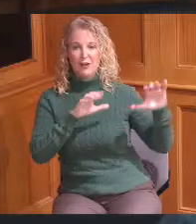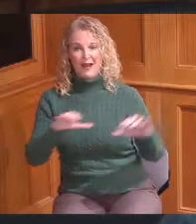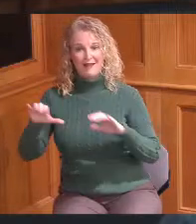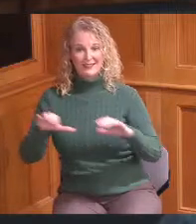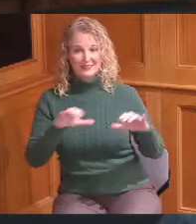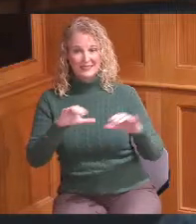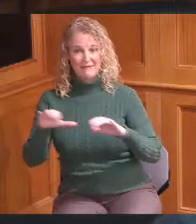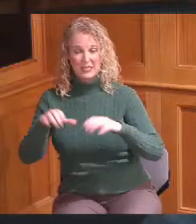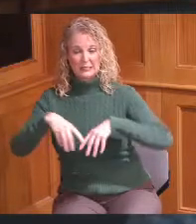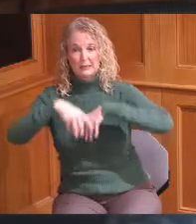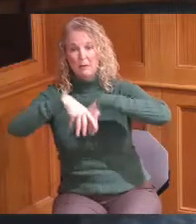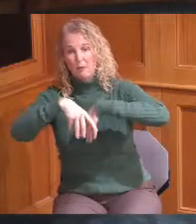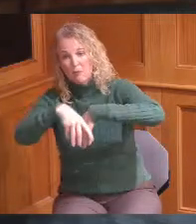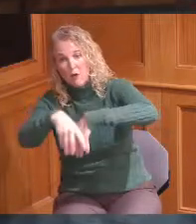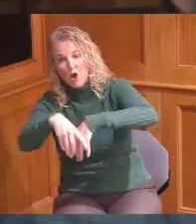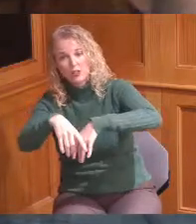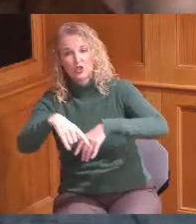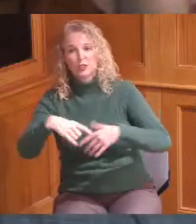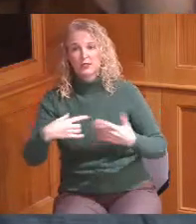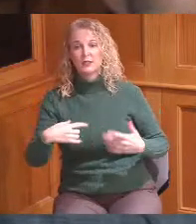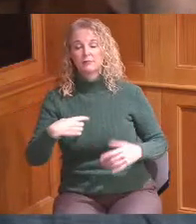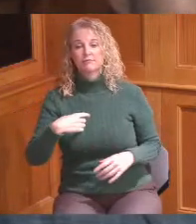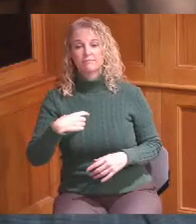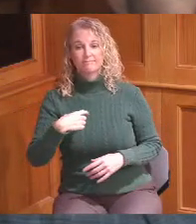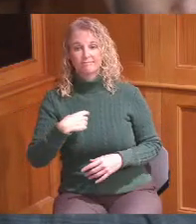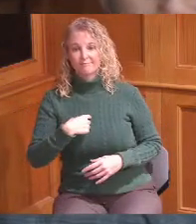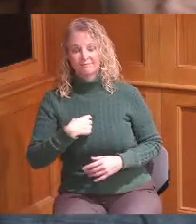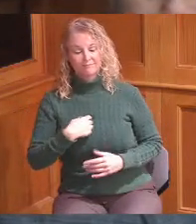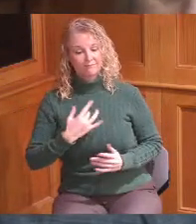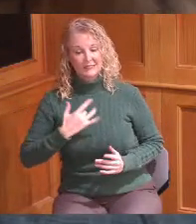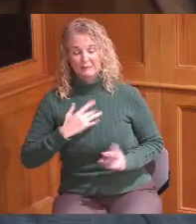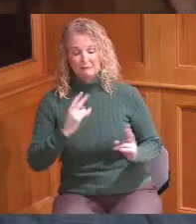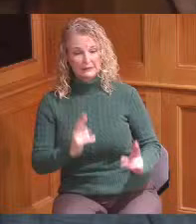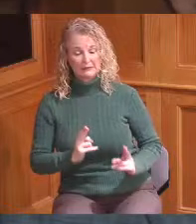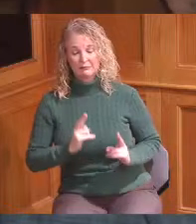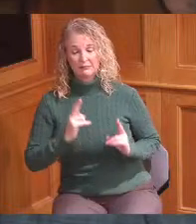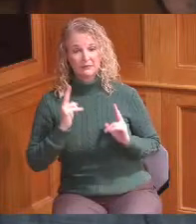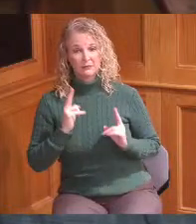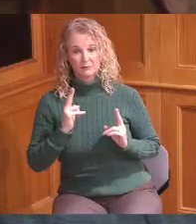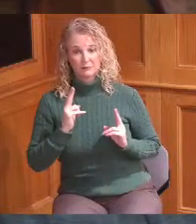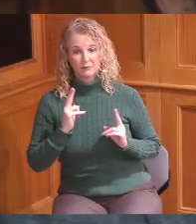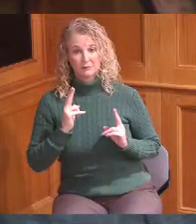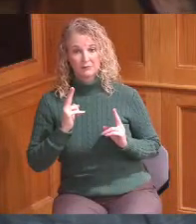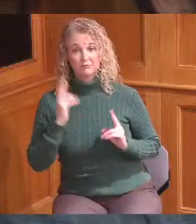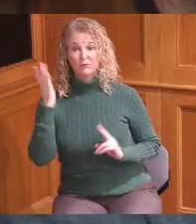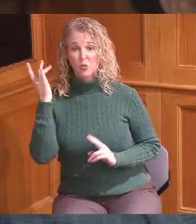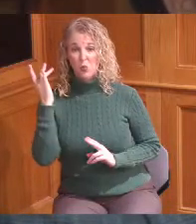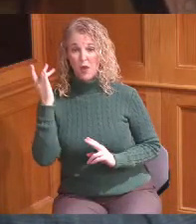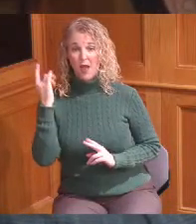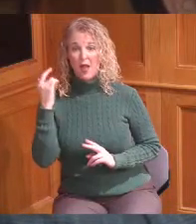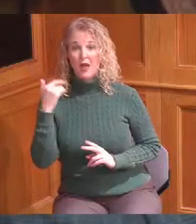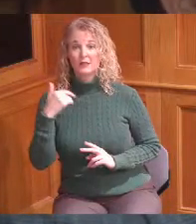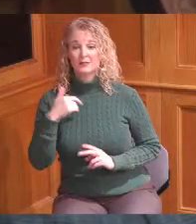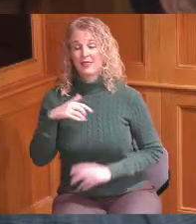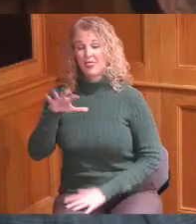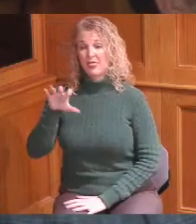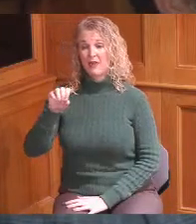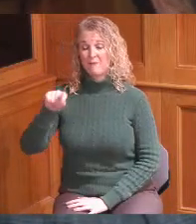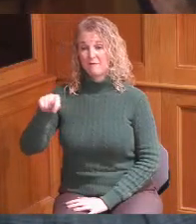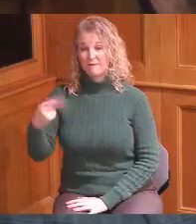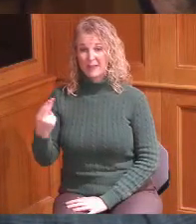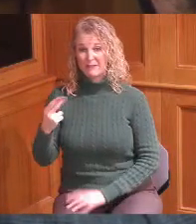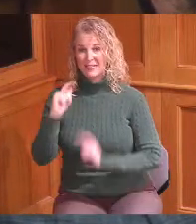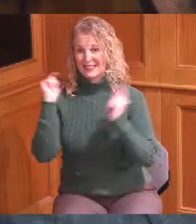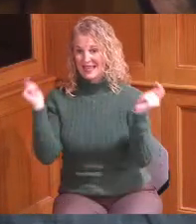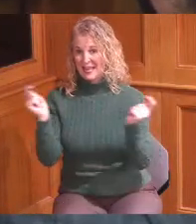and marches. I am just so honored to have been a featured speaker at the 50th anniversary